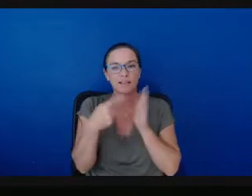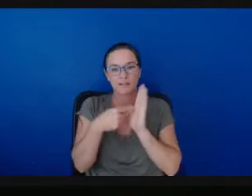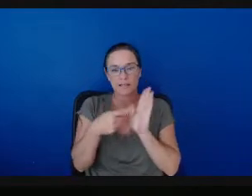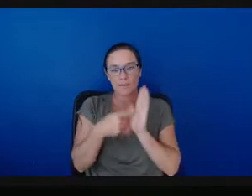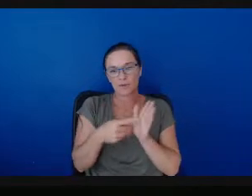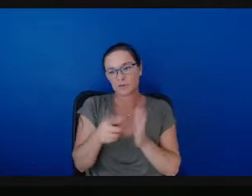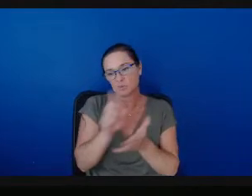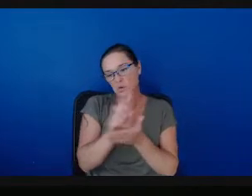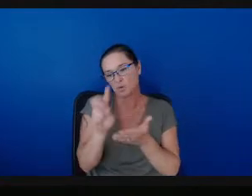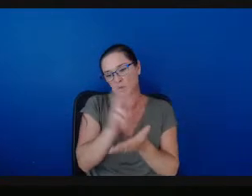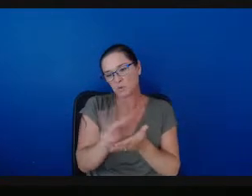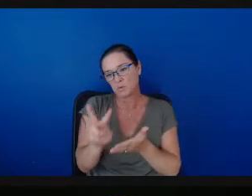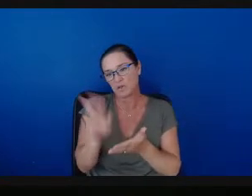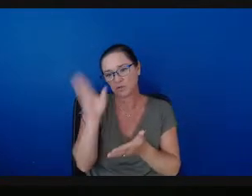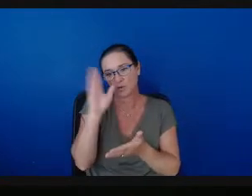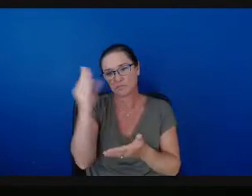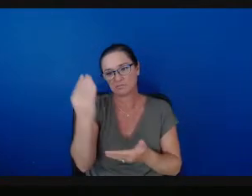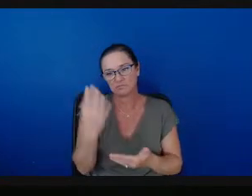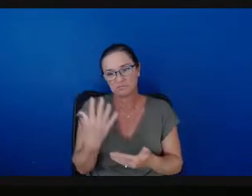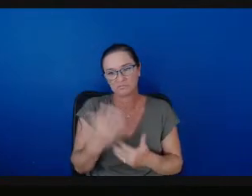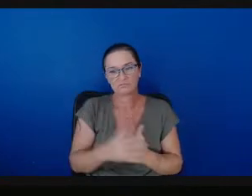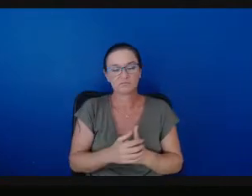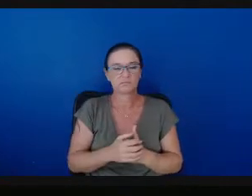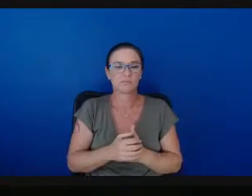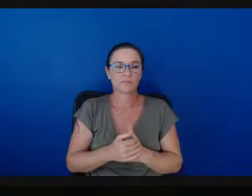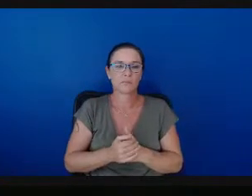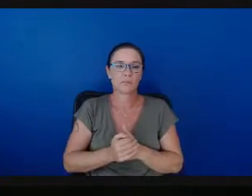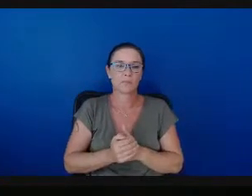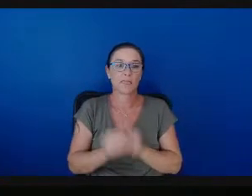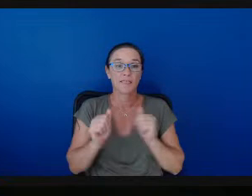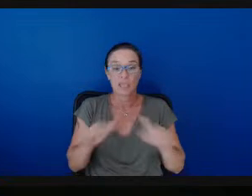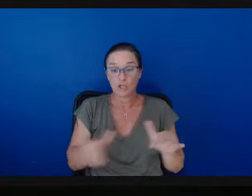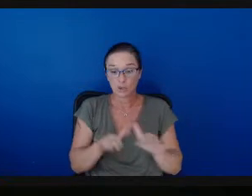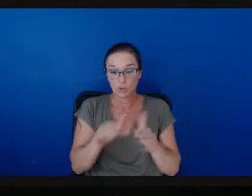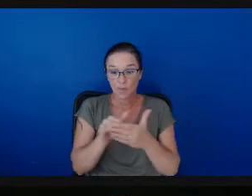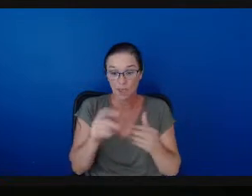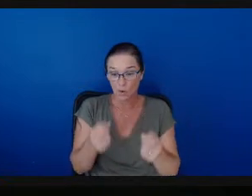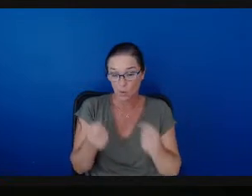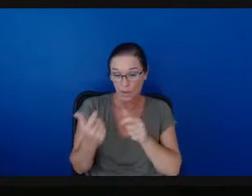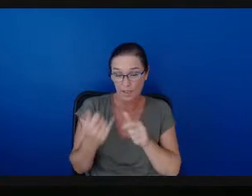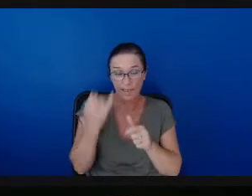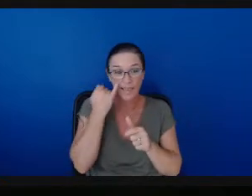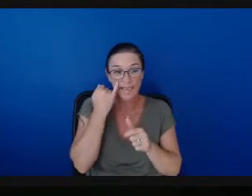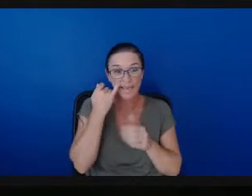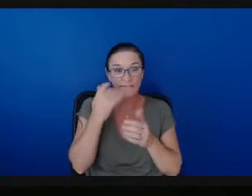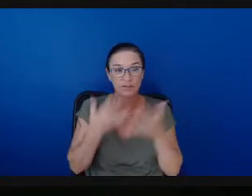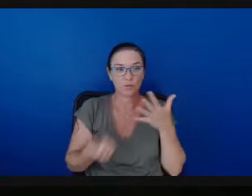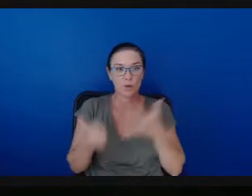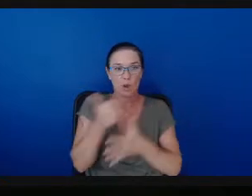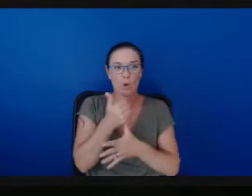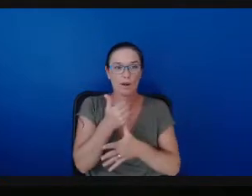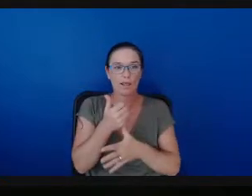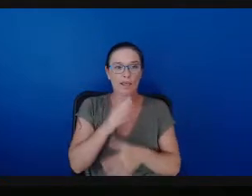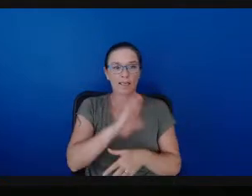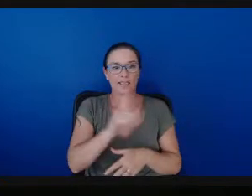or more with the results of that. They can do it pretty quickly if that is their priority. Their lab